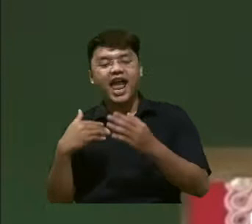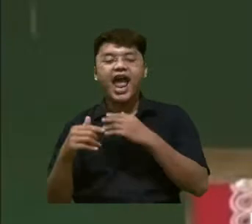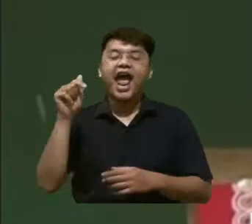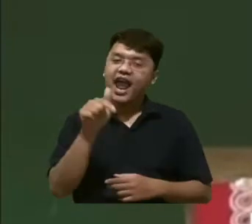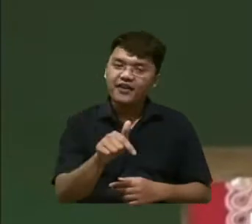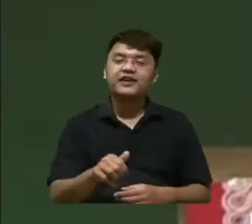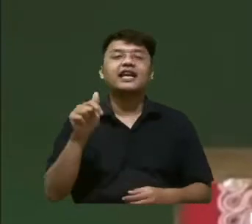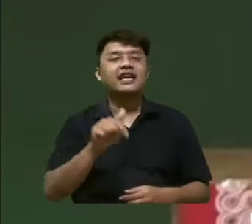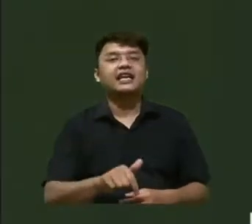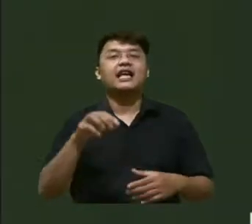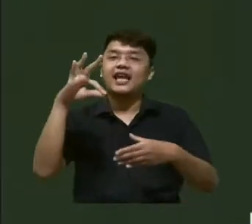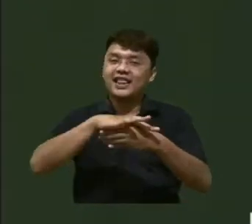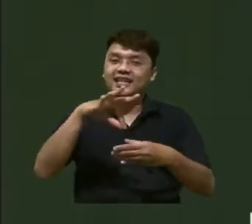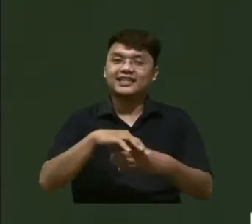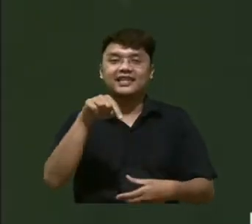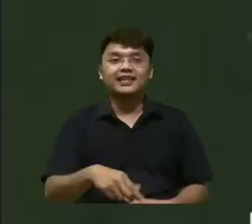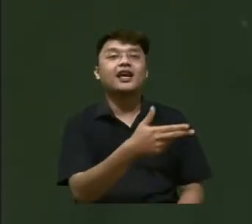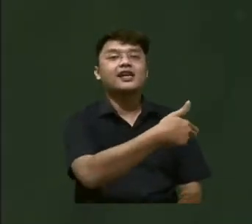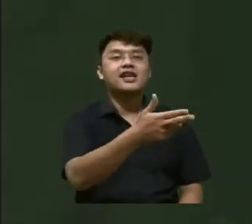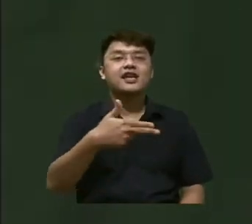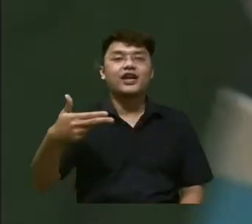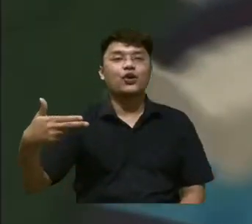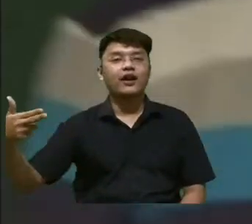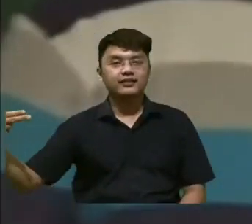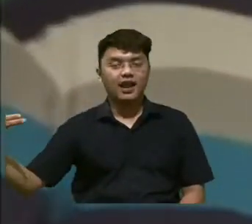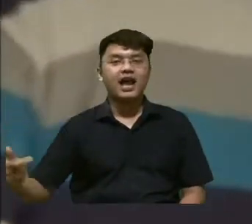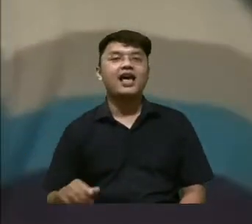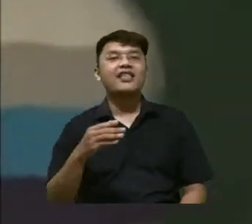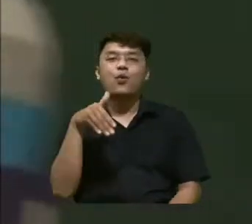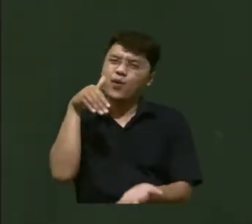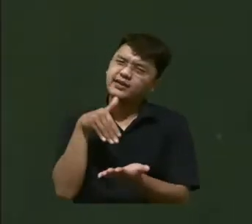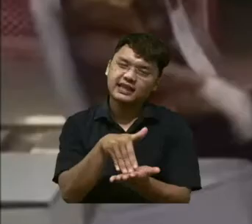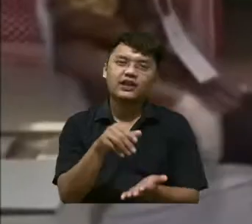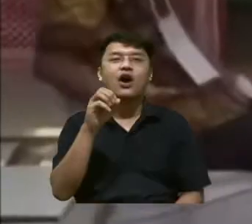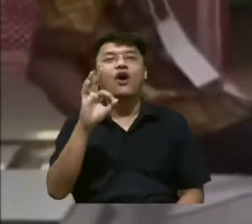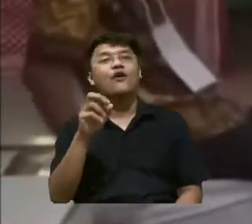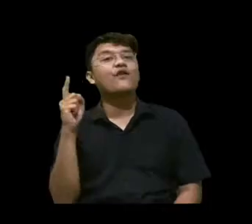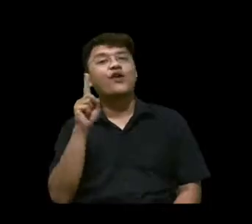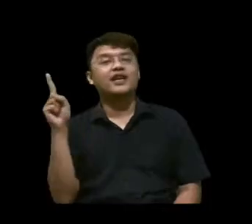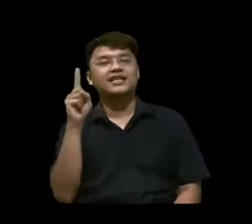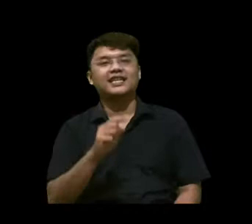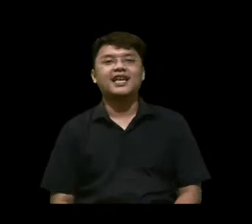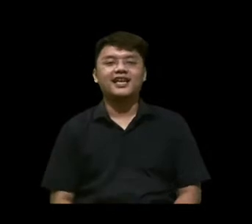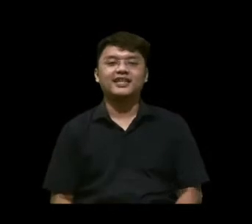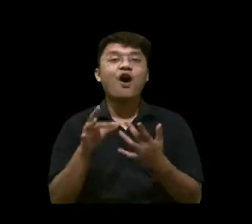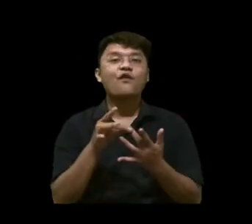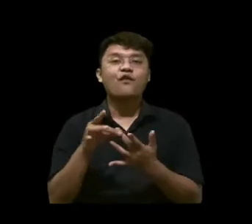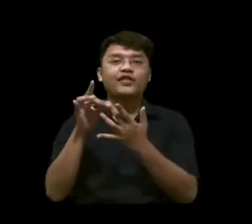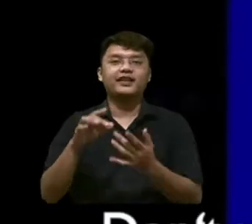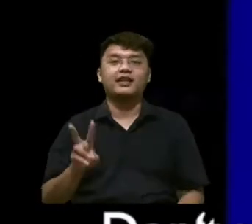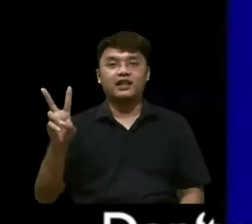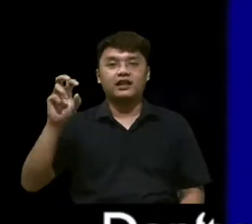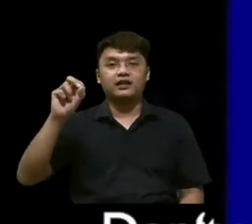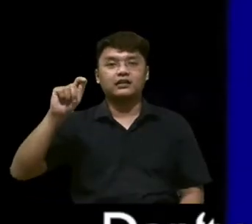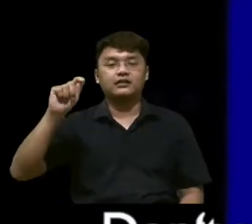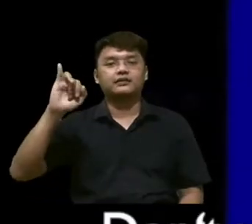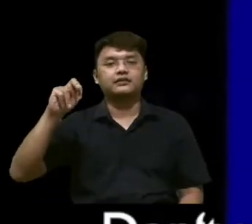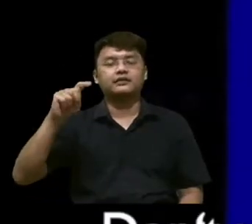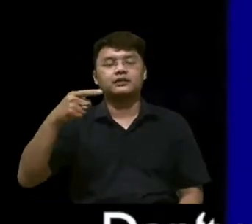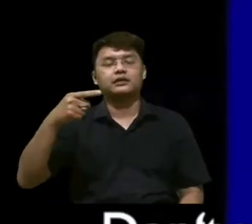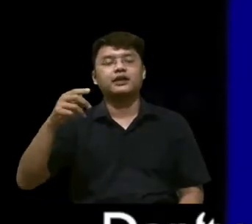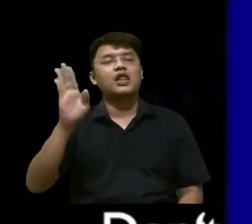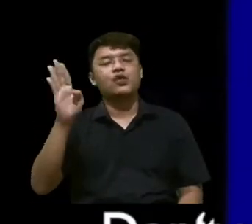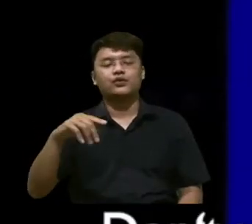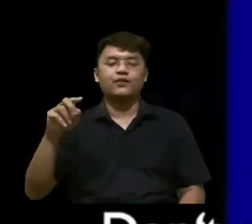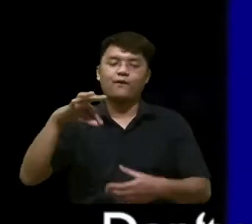in Indonesia. The other weakness of the democracy is voting system. Don't use the voting system